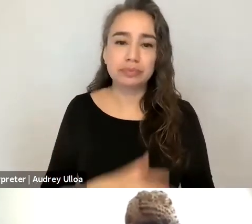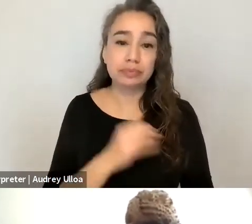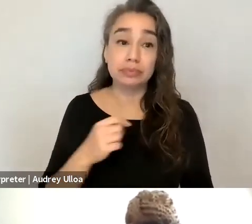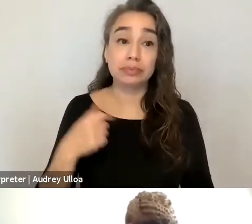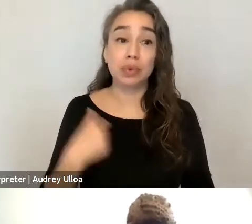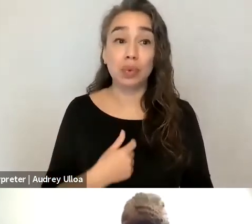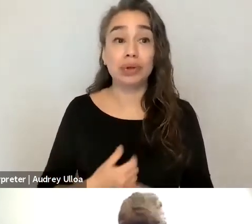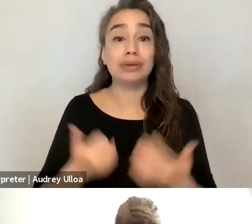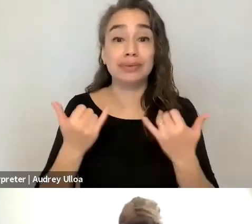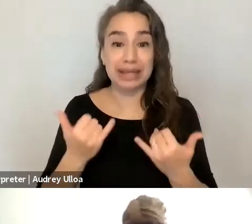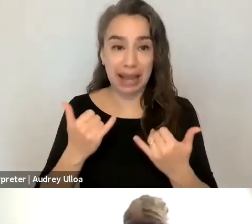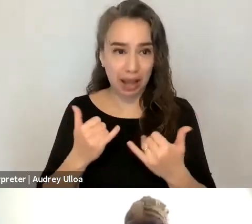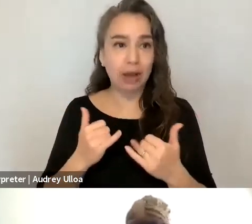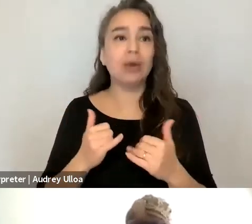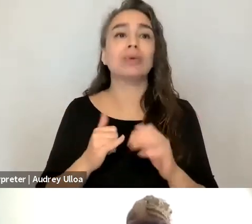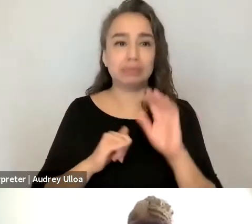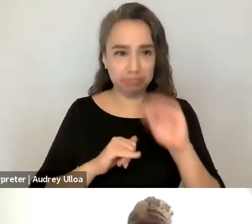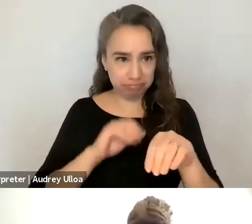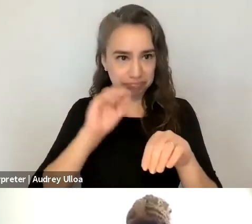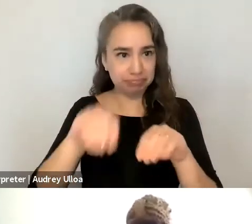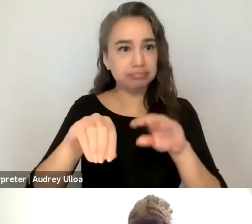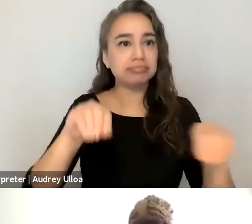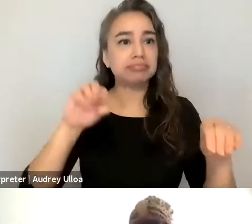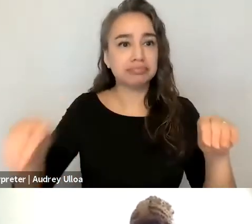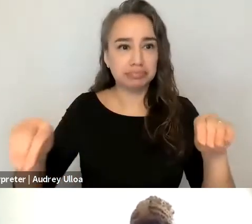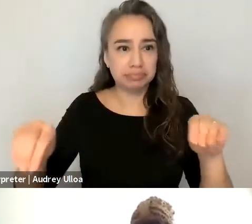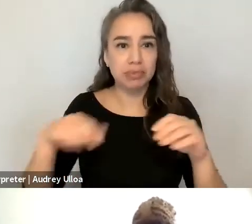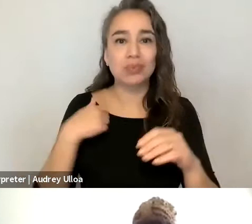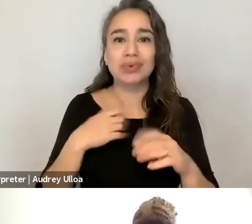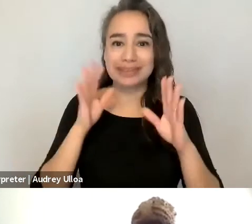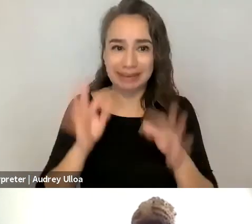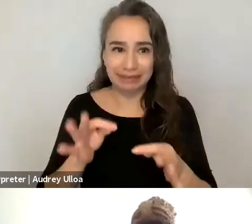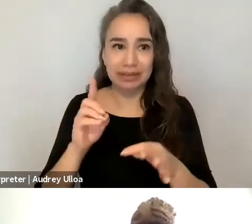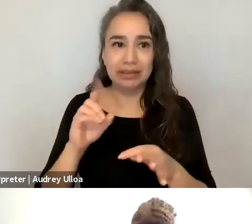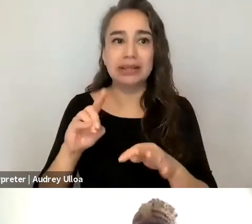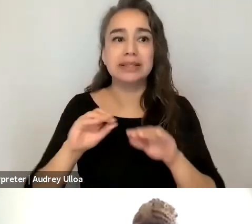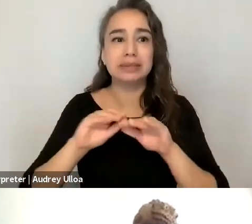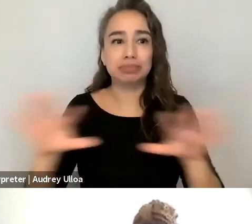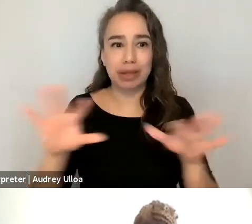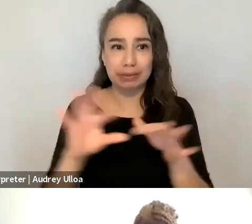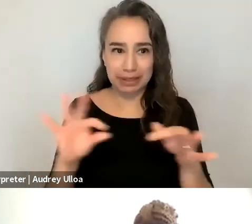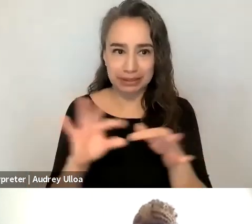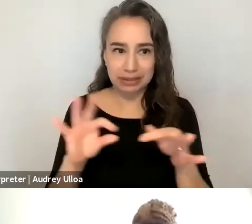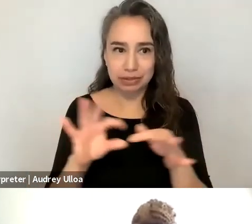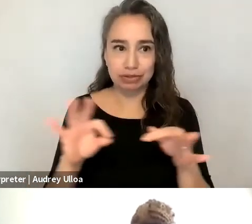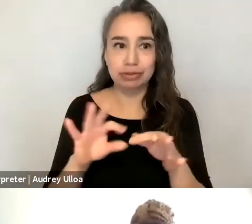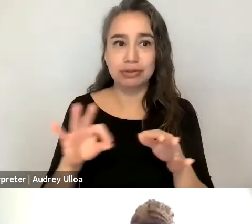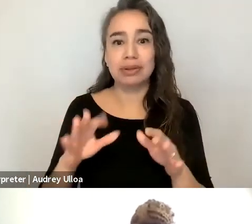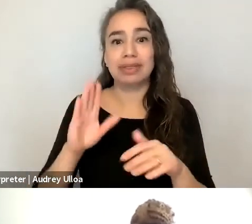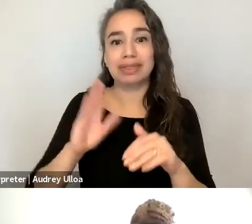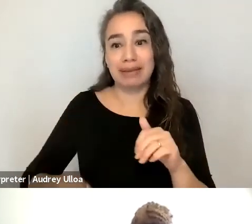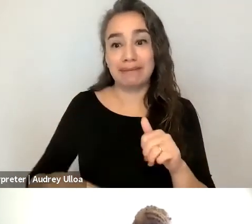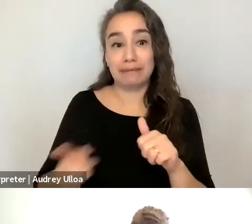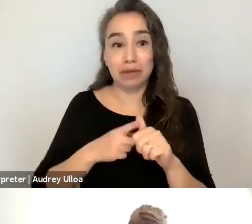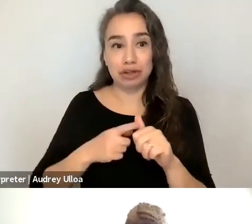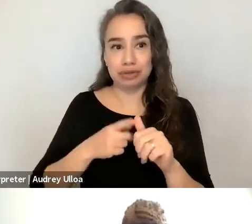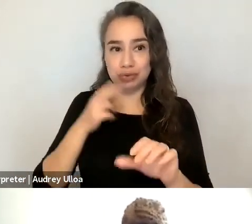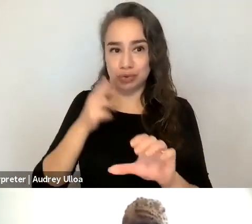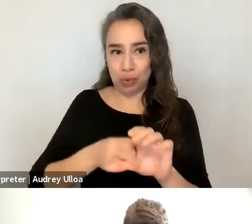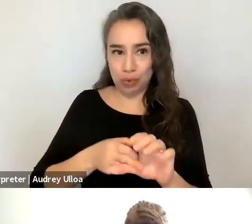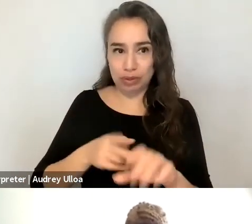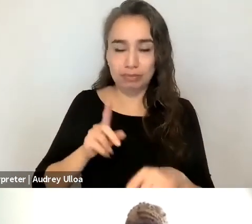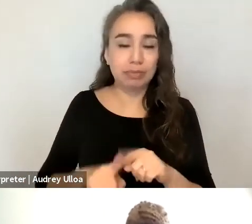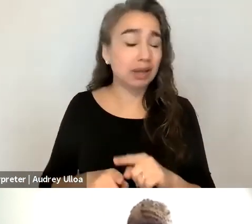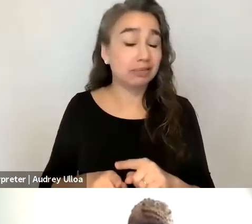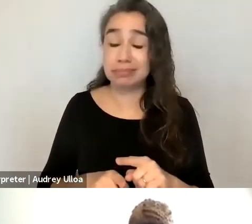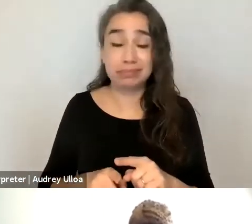in those areas. So we definitely spread our message further than it was when I first got in here, but we were having a hard time